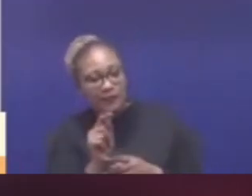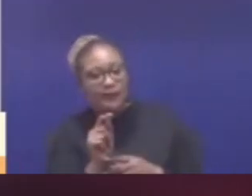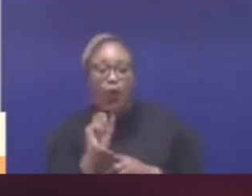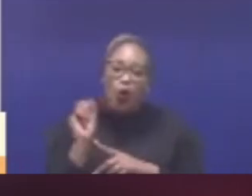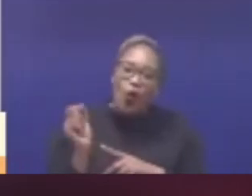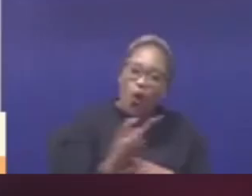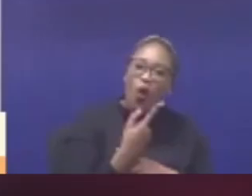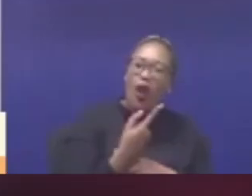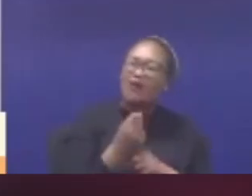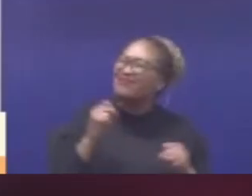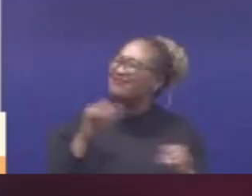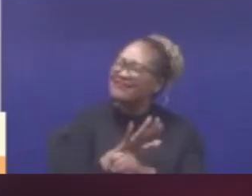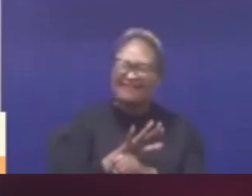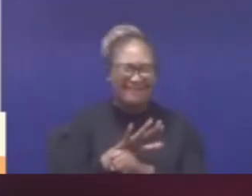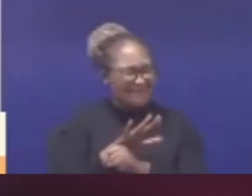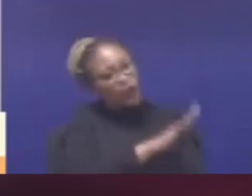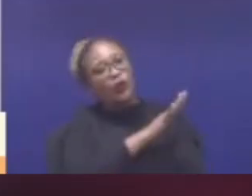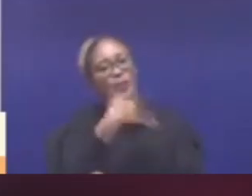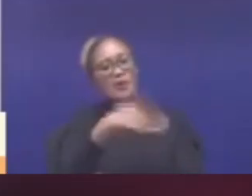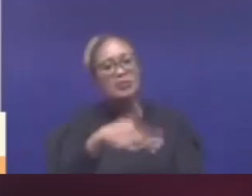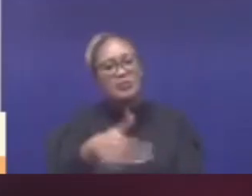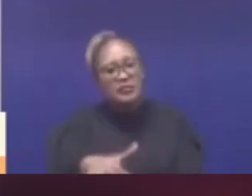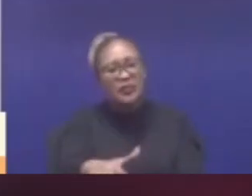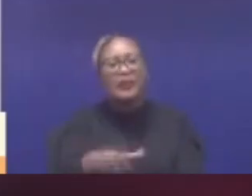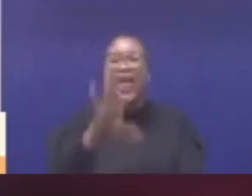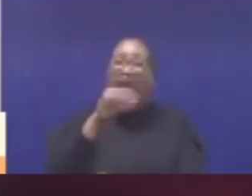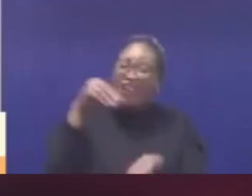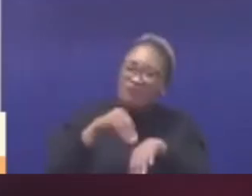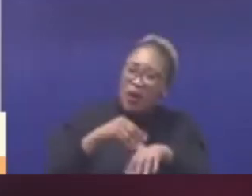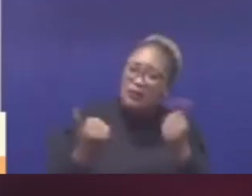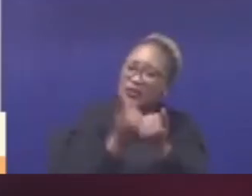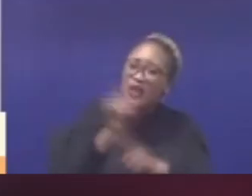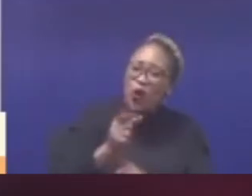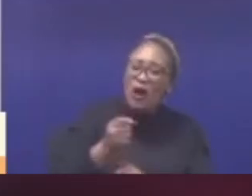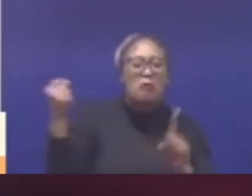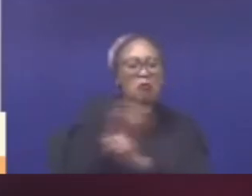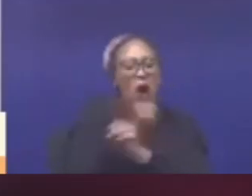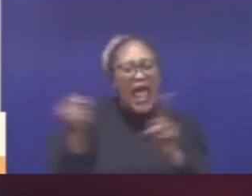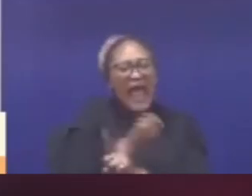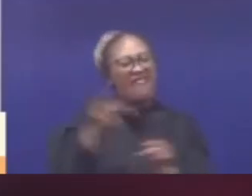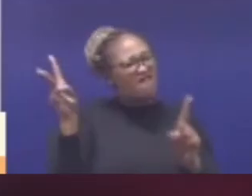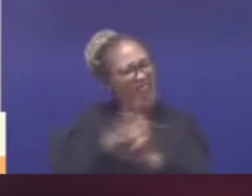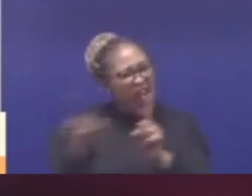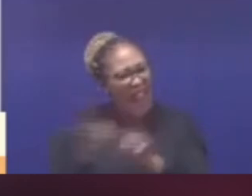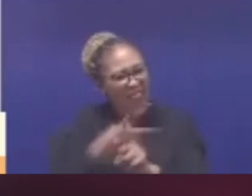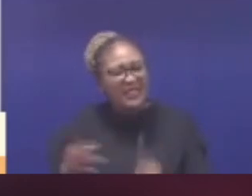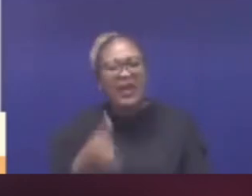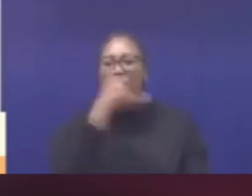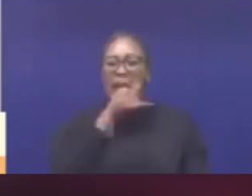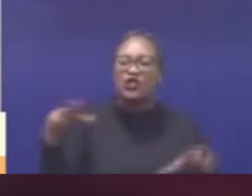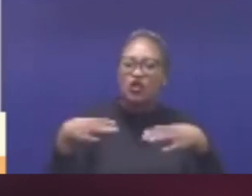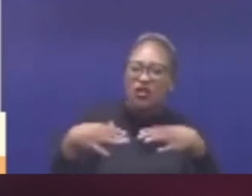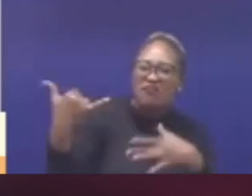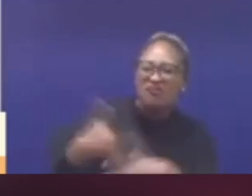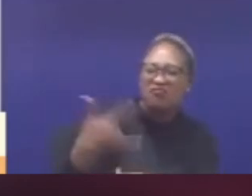all at double capacity and share issues like bullying, violence, gangsterism, and malnutrition.